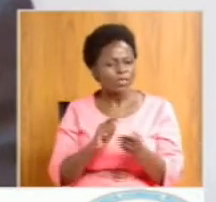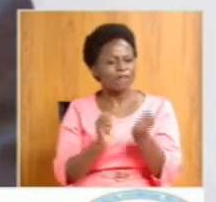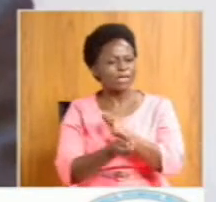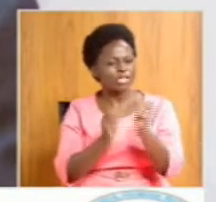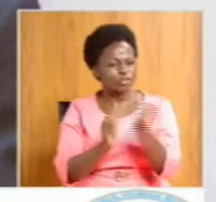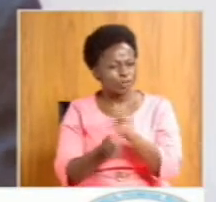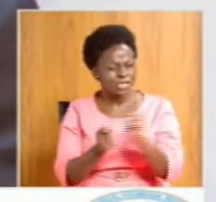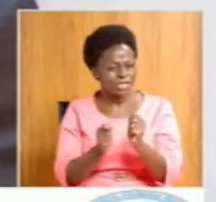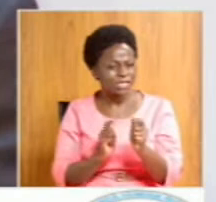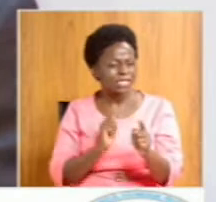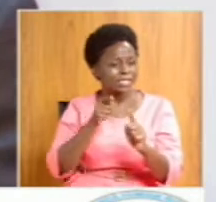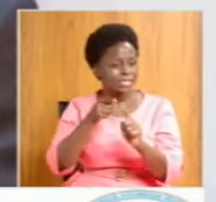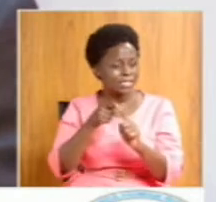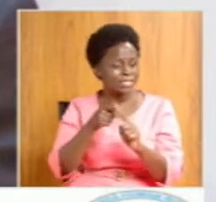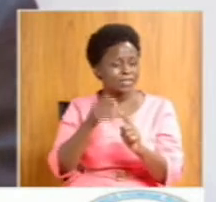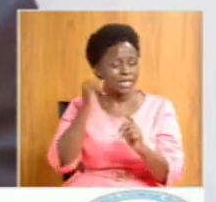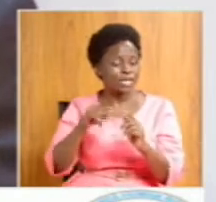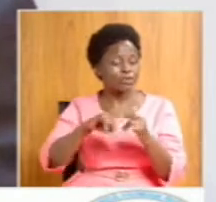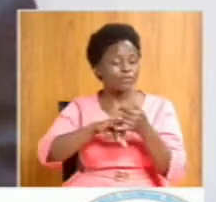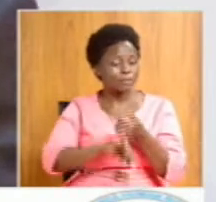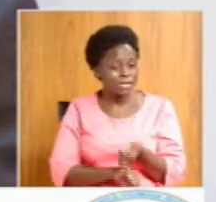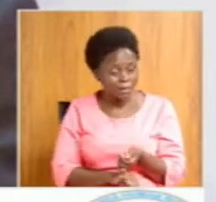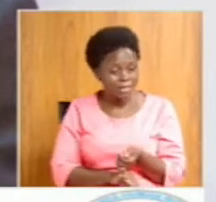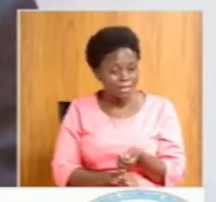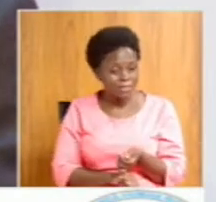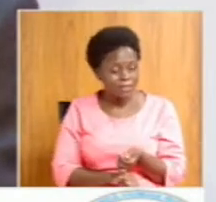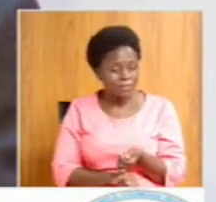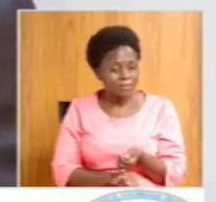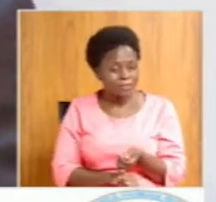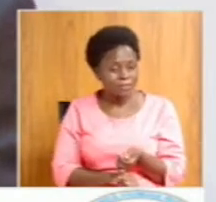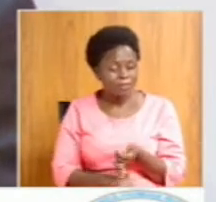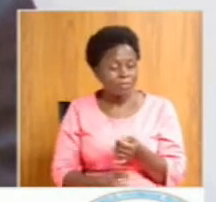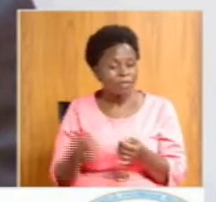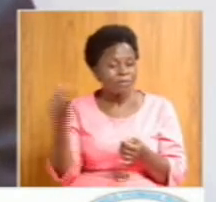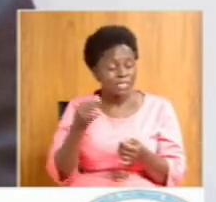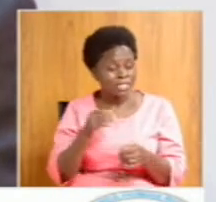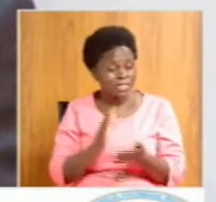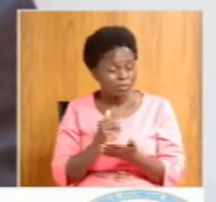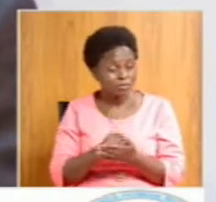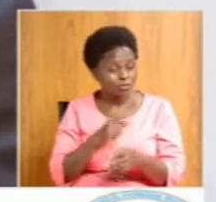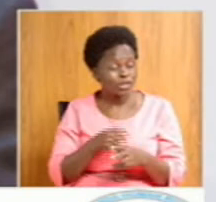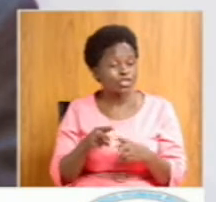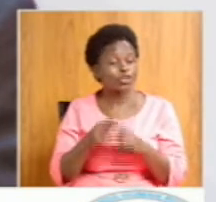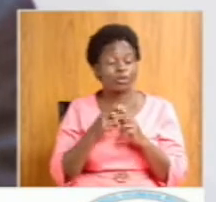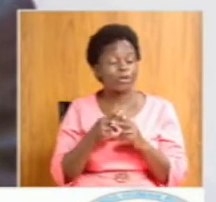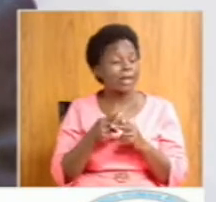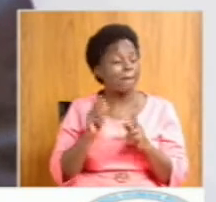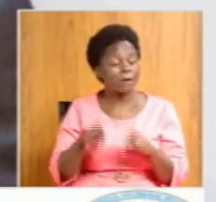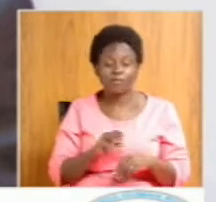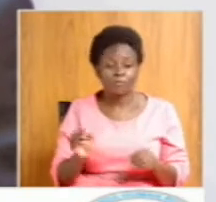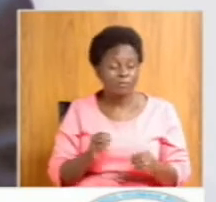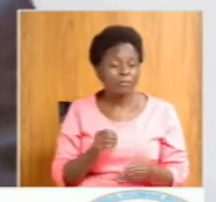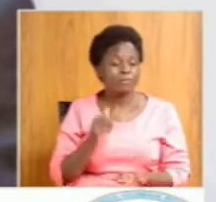up to end of September to facilitate because when your loan becomes non-performing